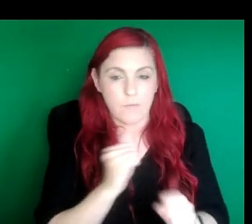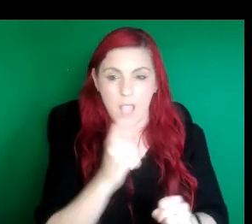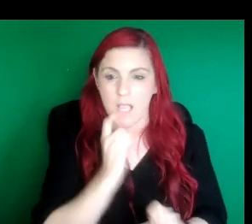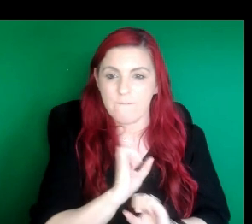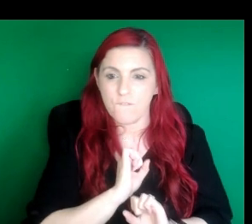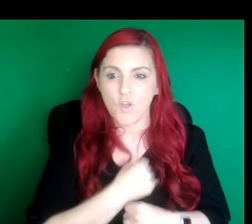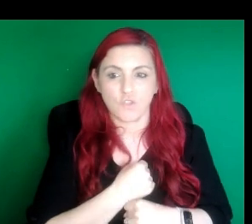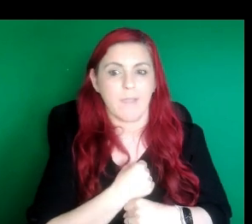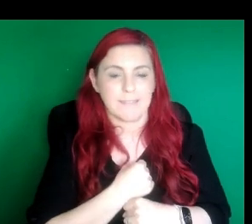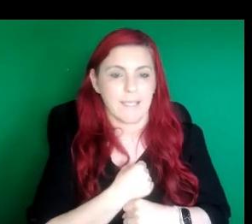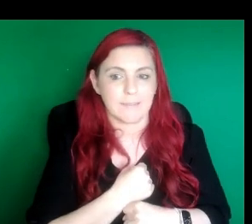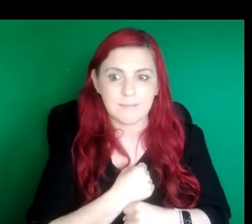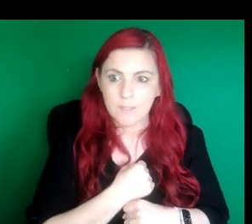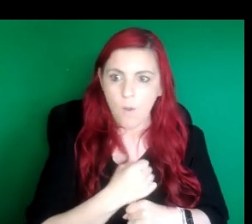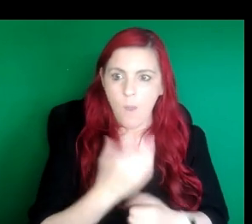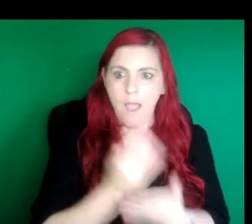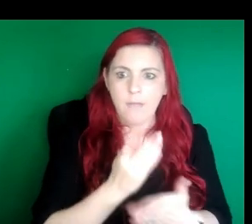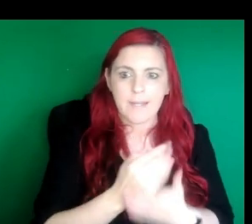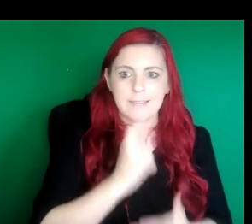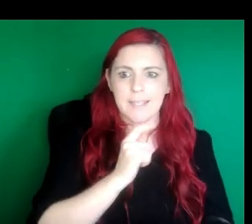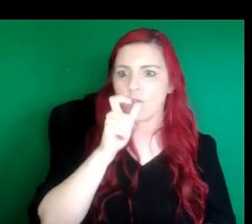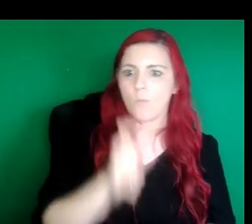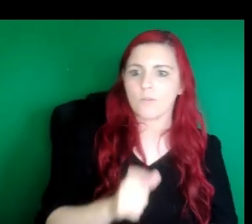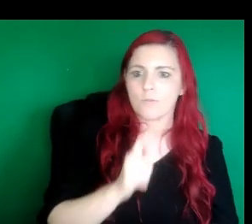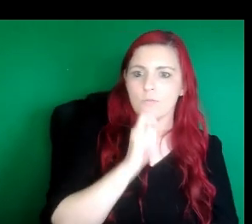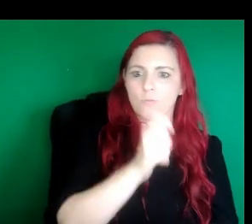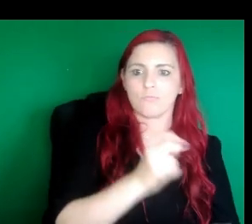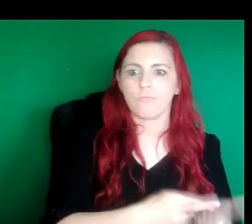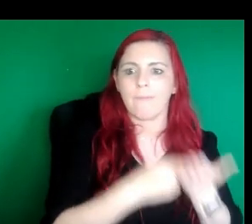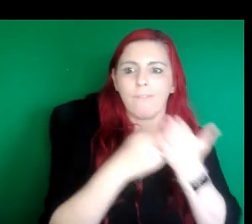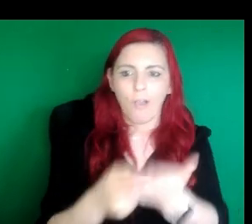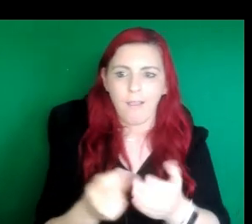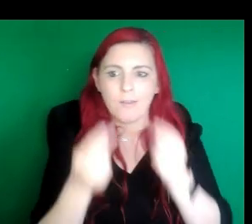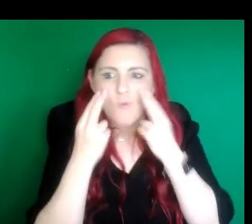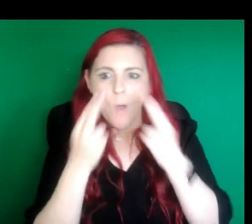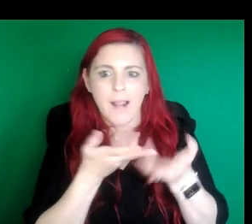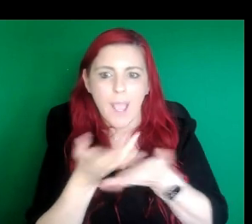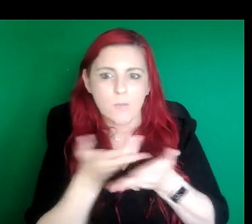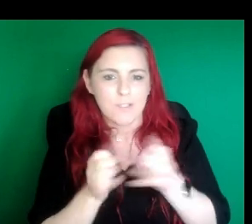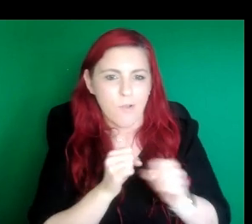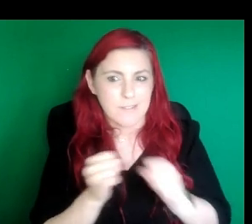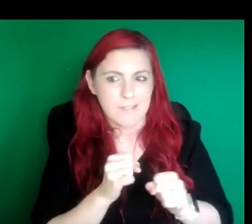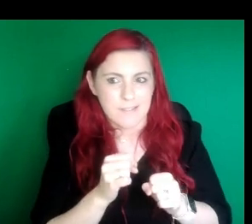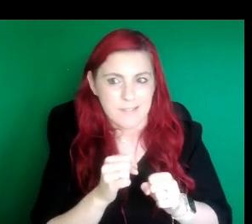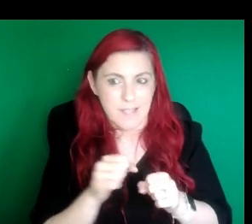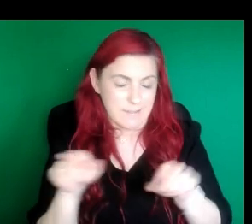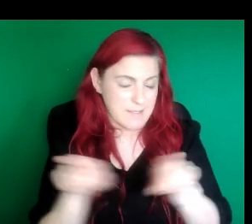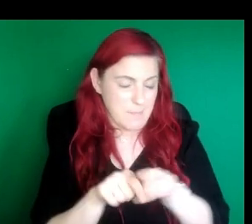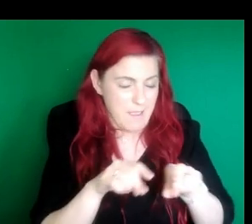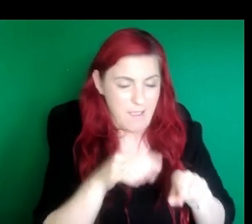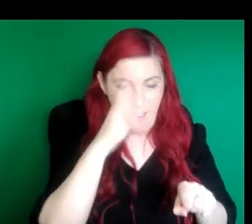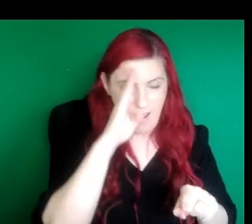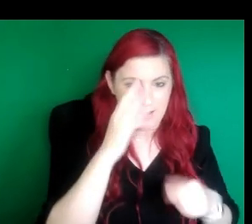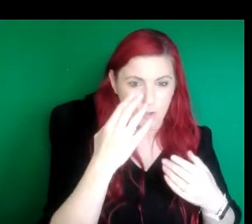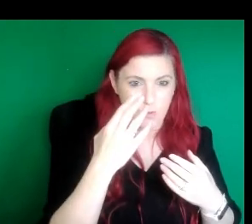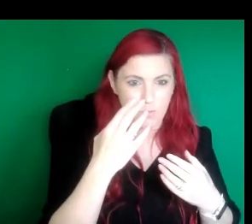example, is that very often the hearing person is told, call. In Ireland, we have, I know there are various phone-based services where you can